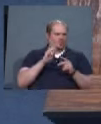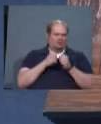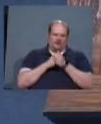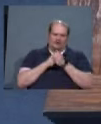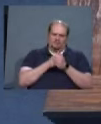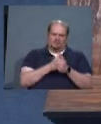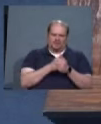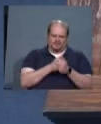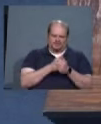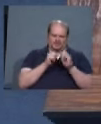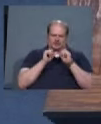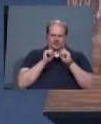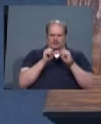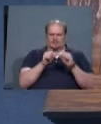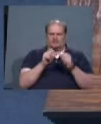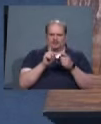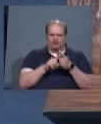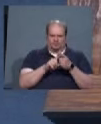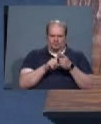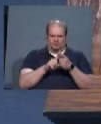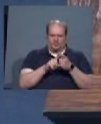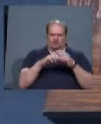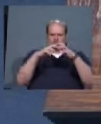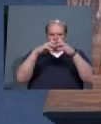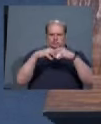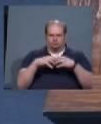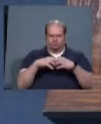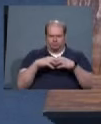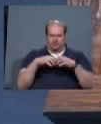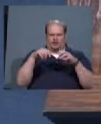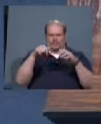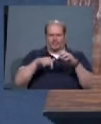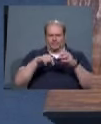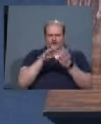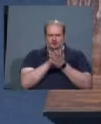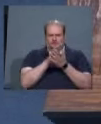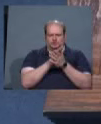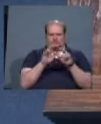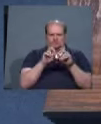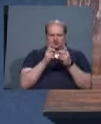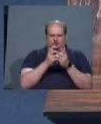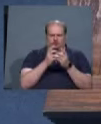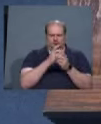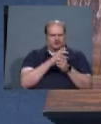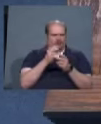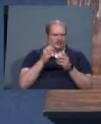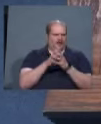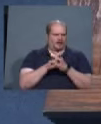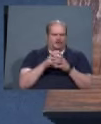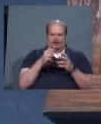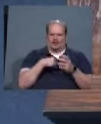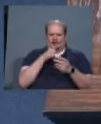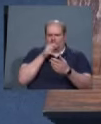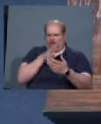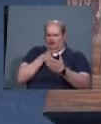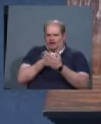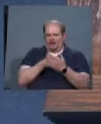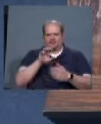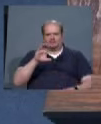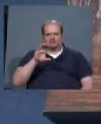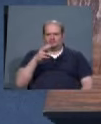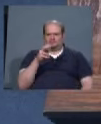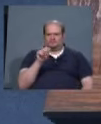complicit in continuing to pull this school district apart. I am not anti-charter school per